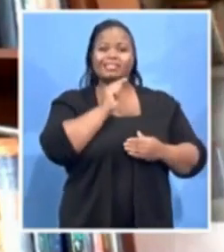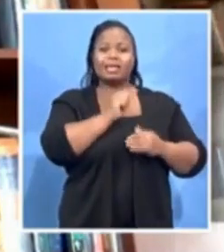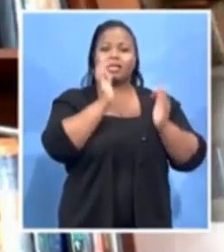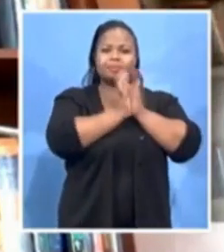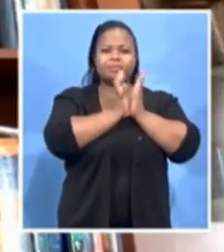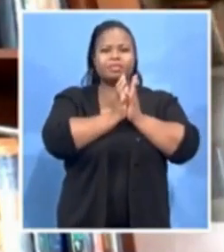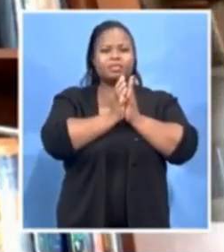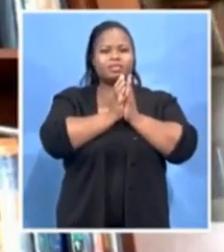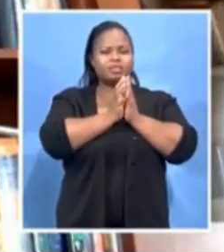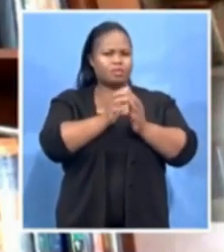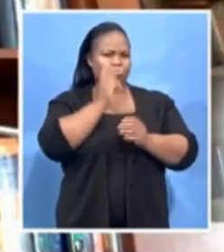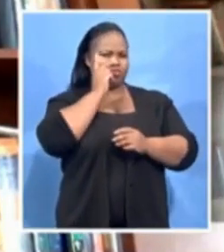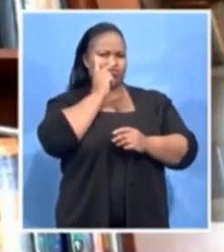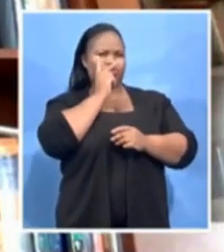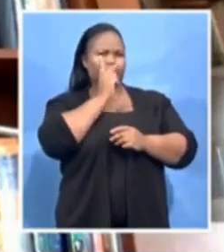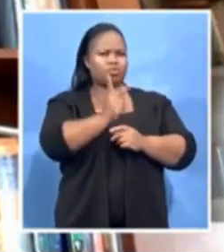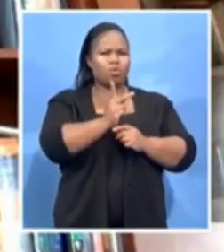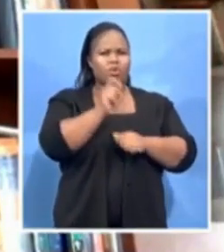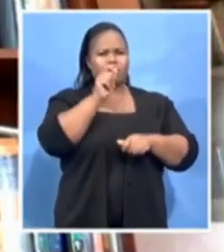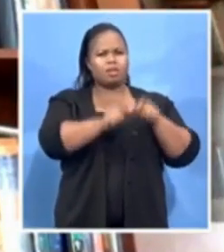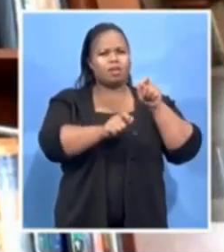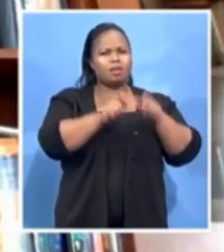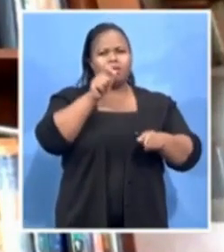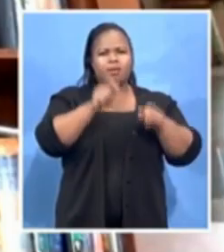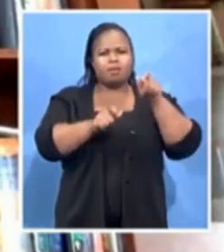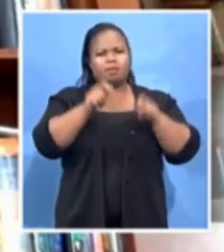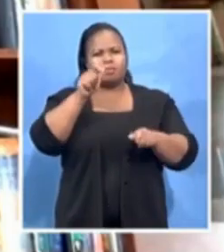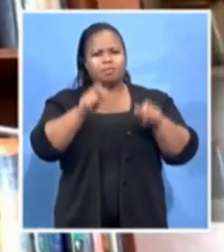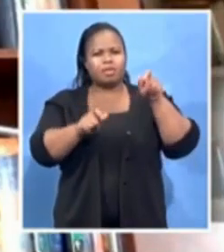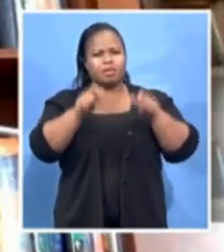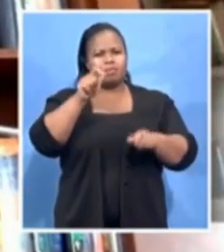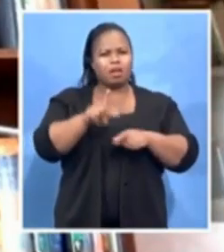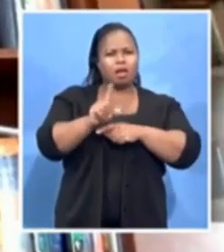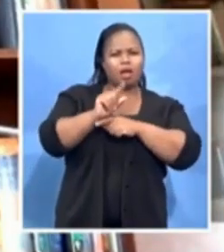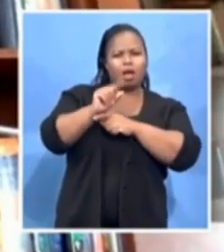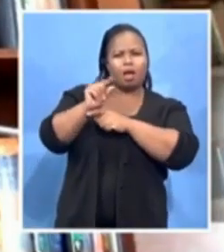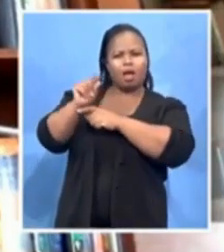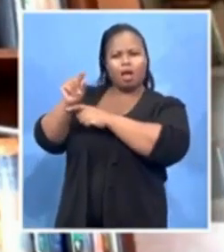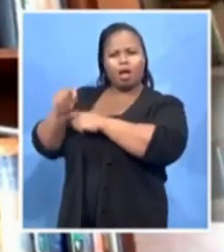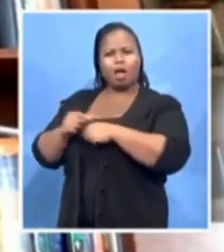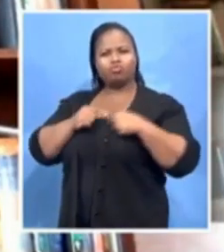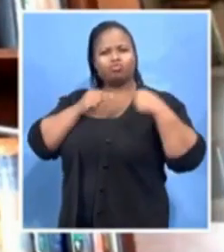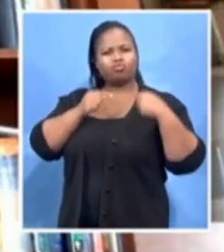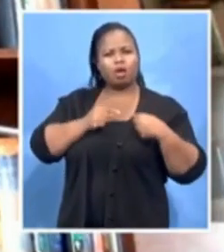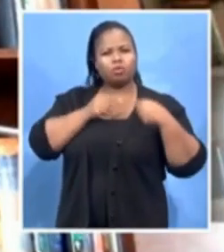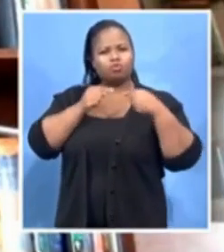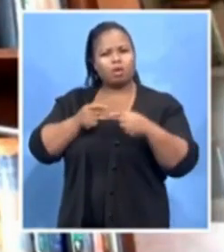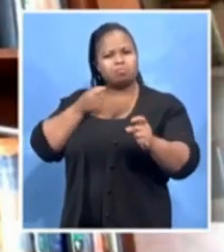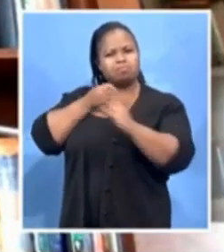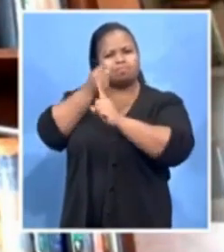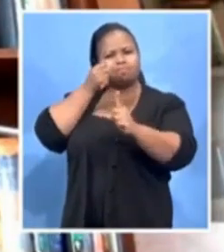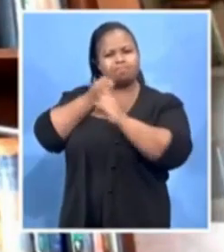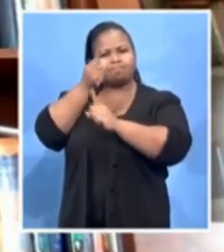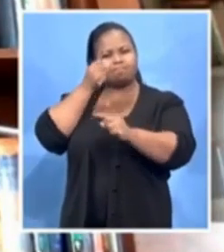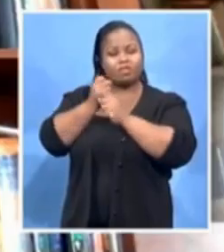people beginning to gain interest in the struggle for independence. And I go back to 1960 because Frantz